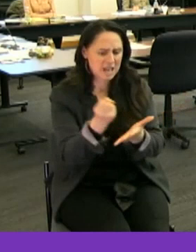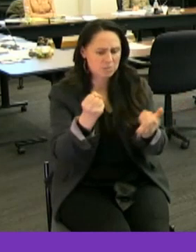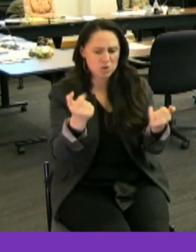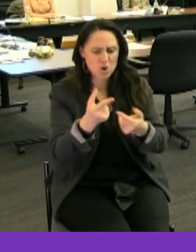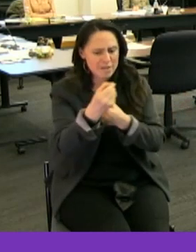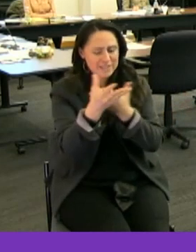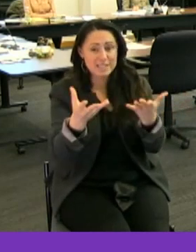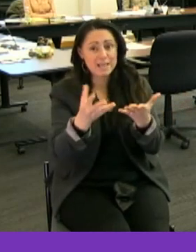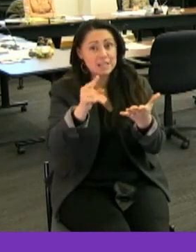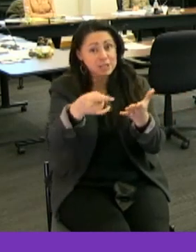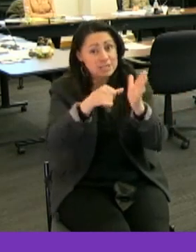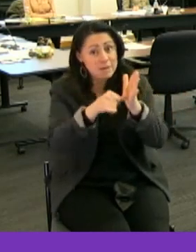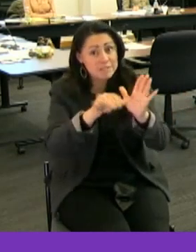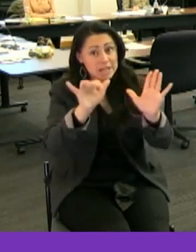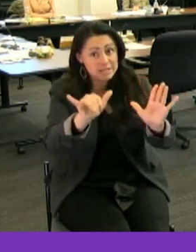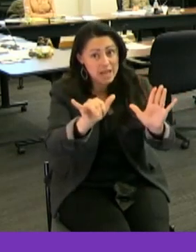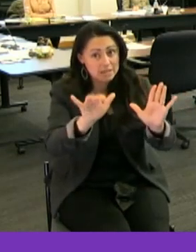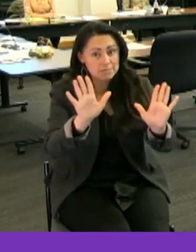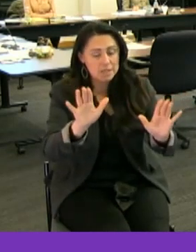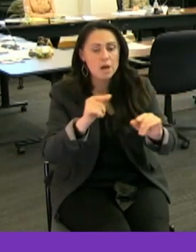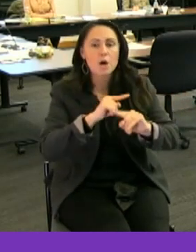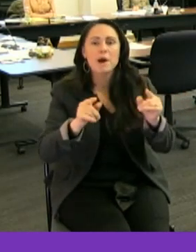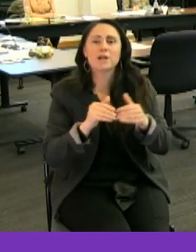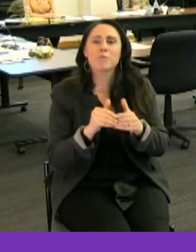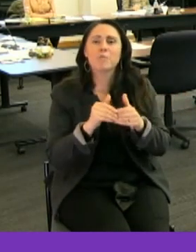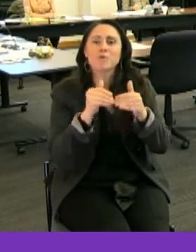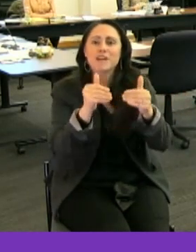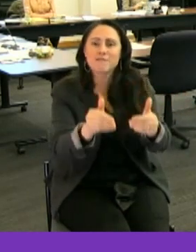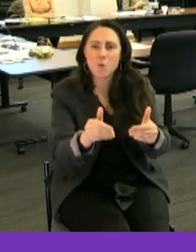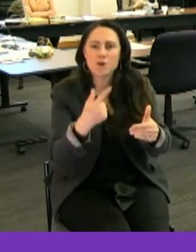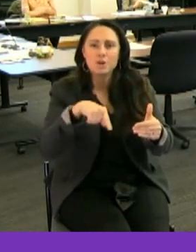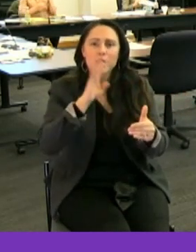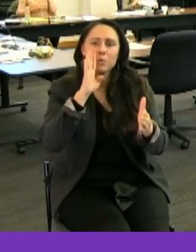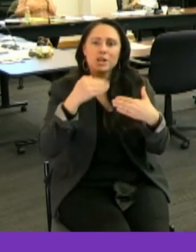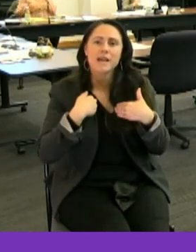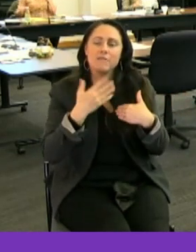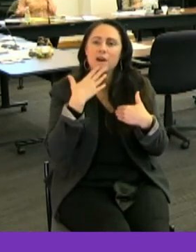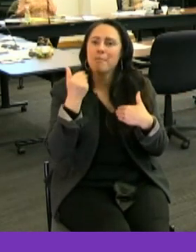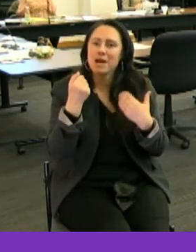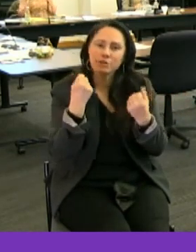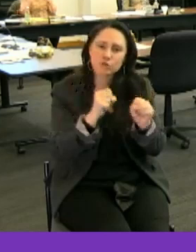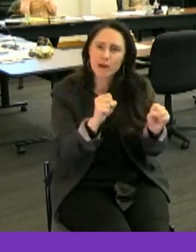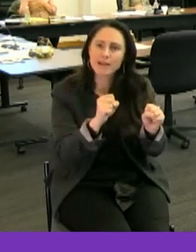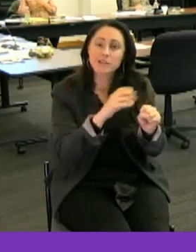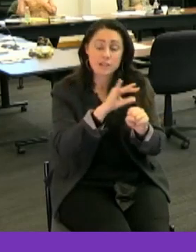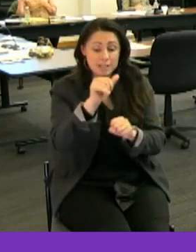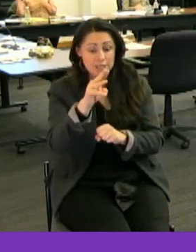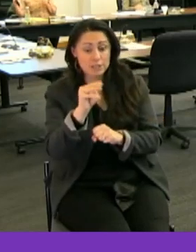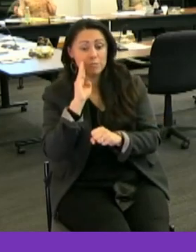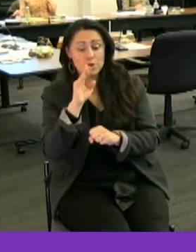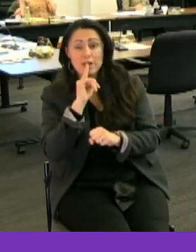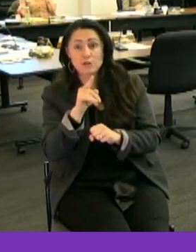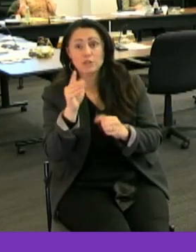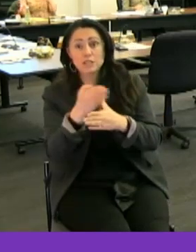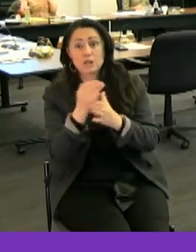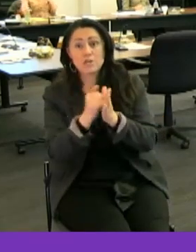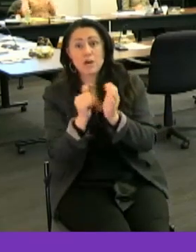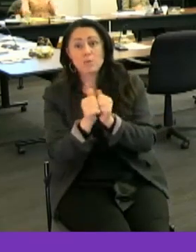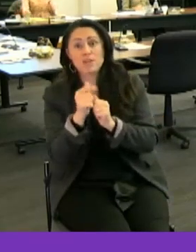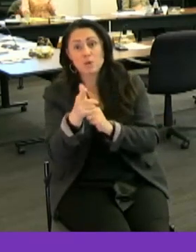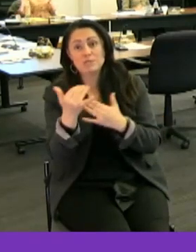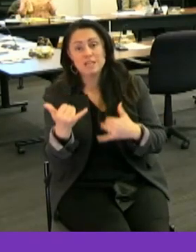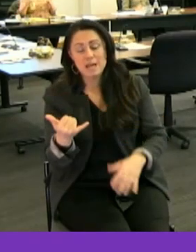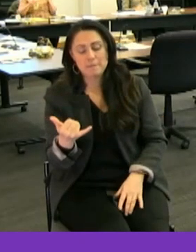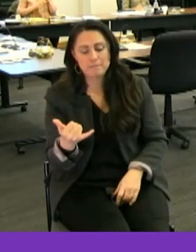I just want to stress that today. But moving forward, we will have a better strategy, and Jim actually will share that with you